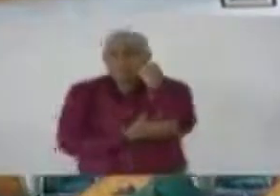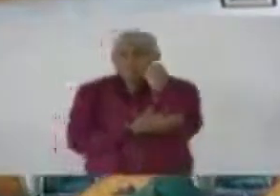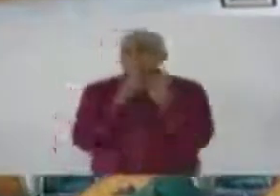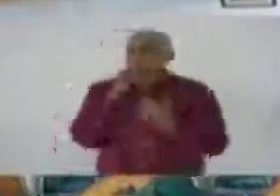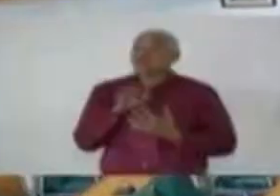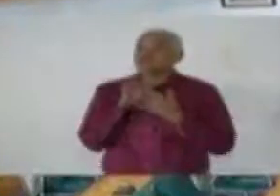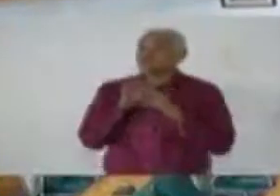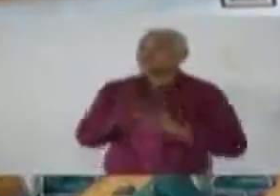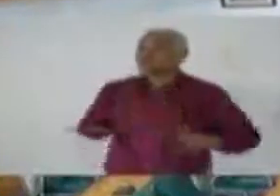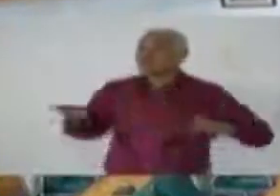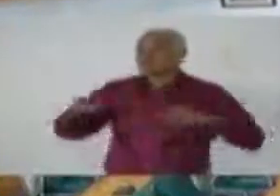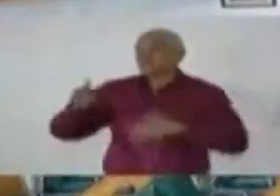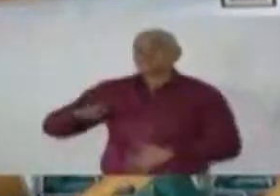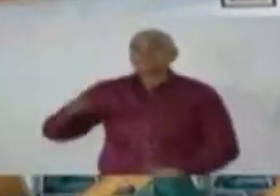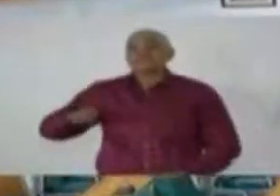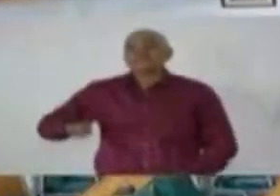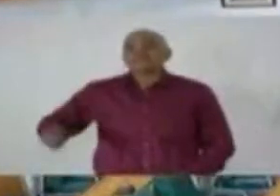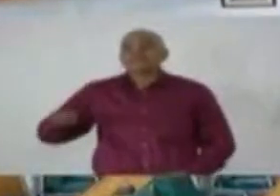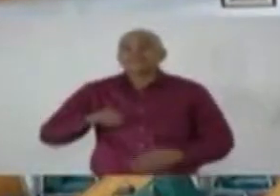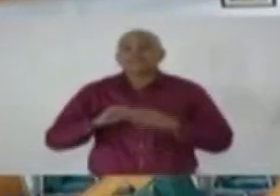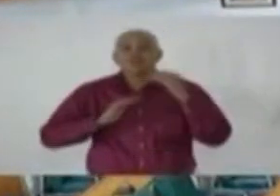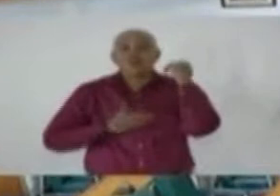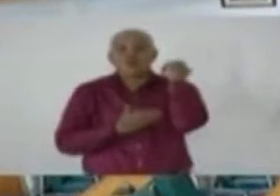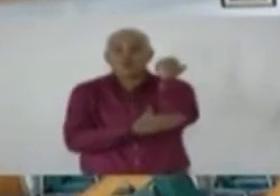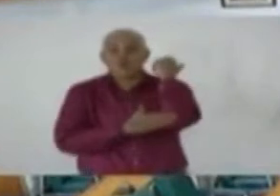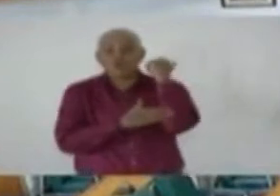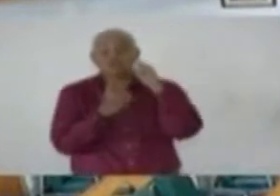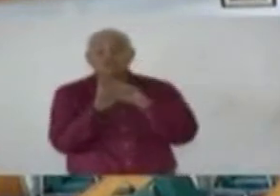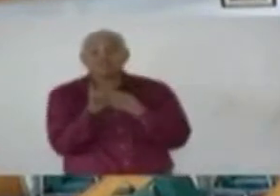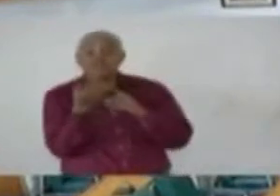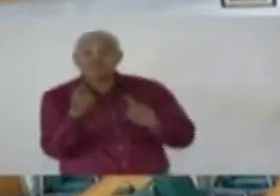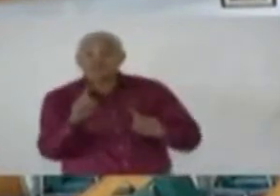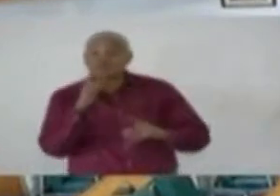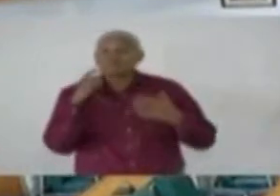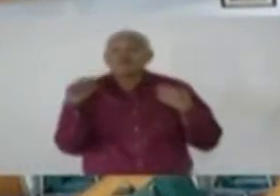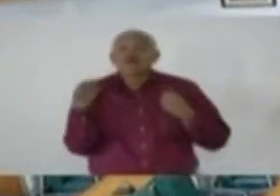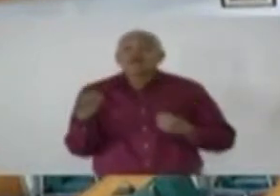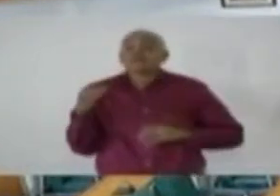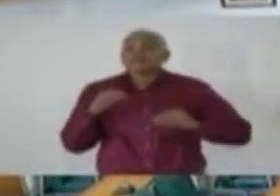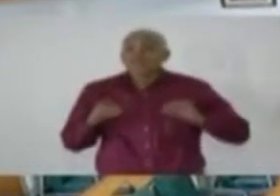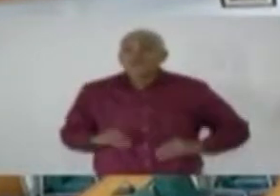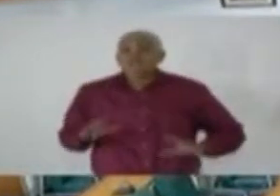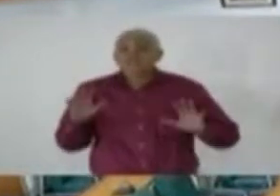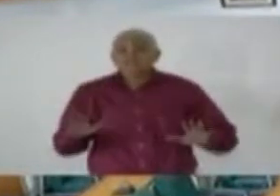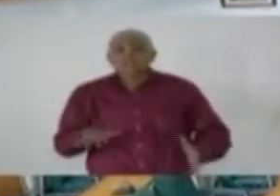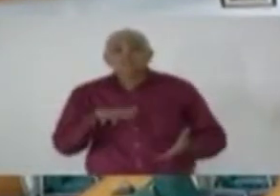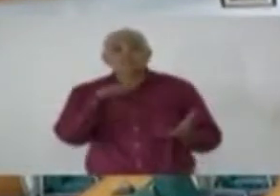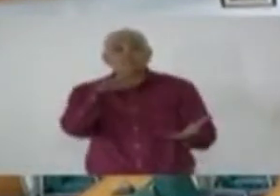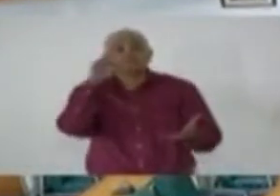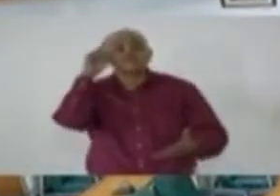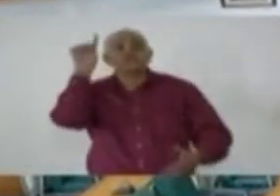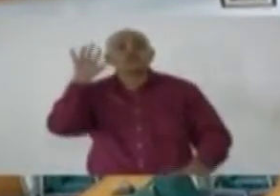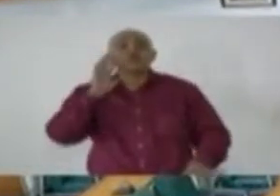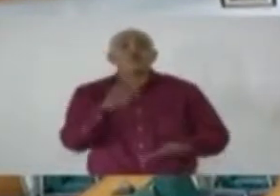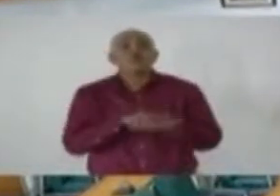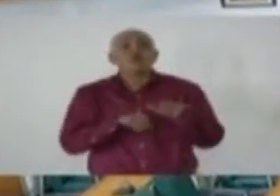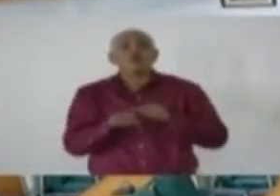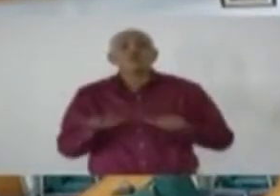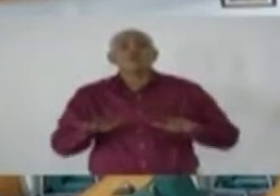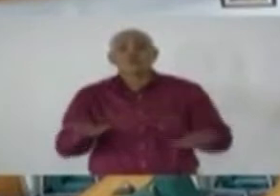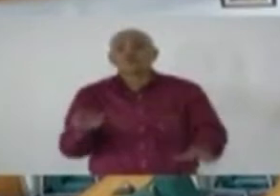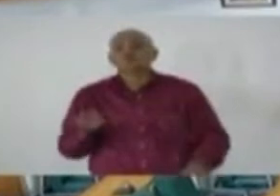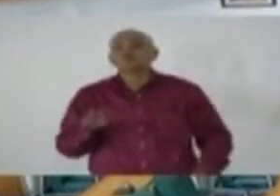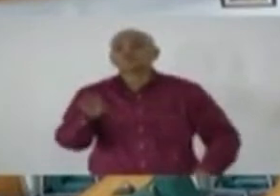especially the needy in our country. The latest help package is for our hard-working